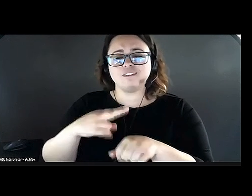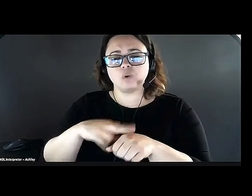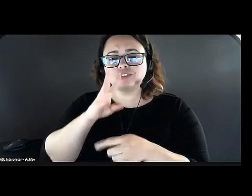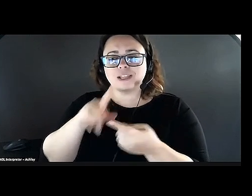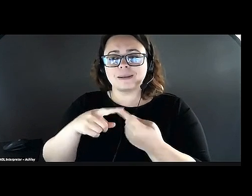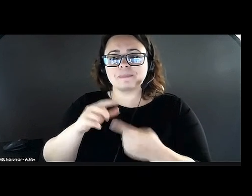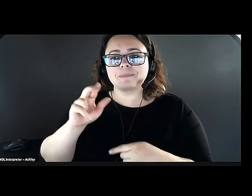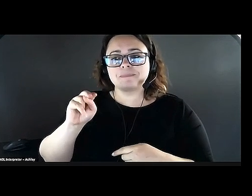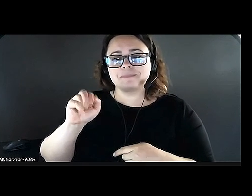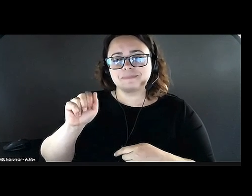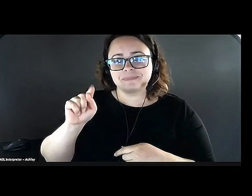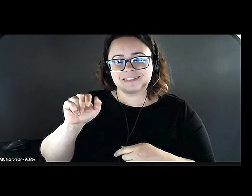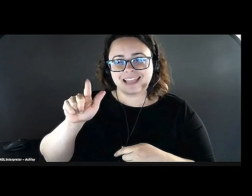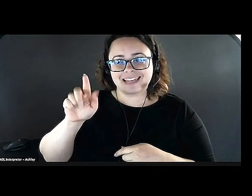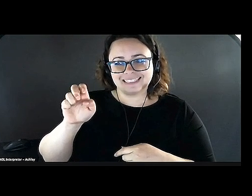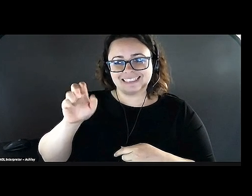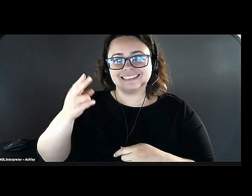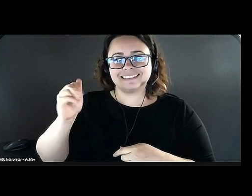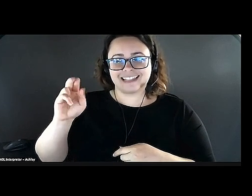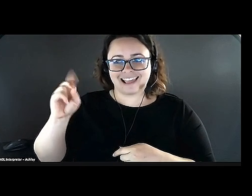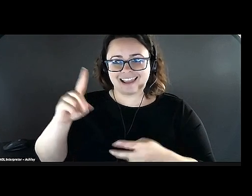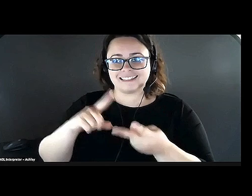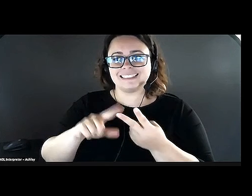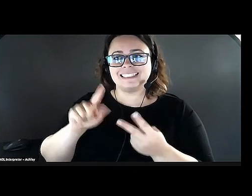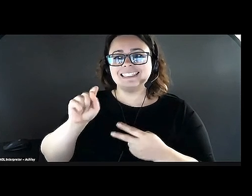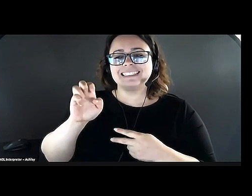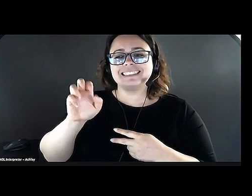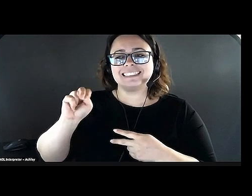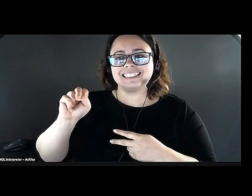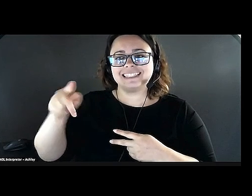Natalie Hand and Tian Fong. So thank you guys so much.